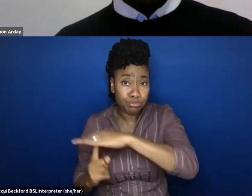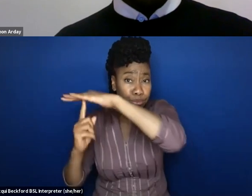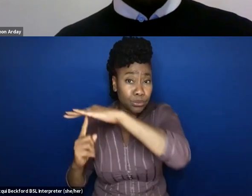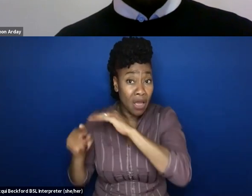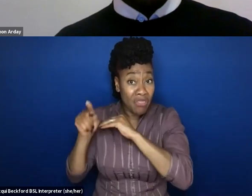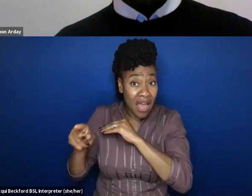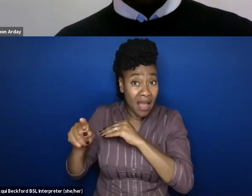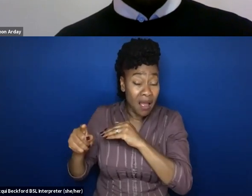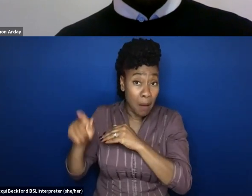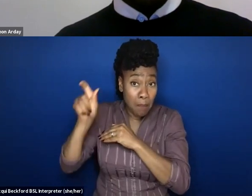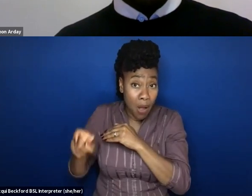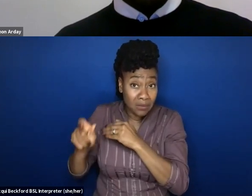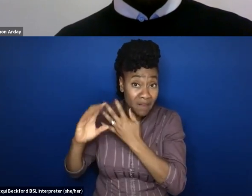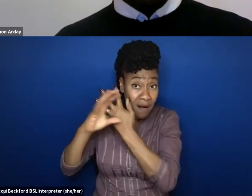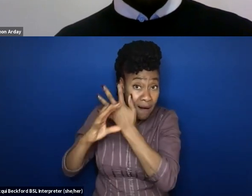impose,